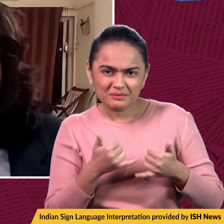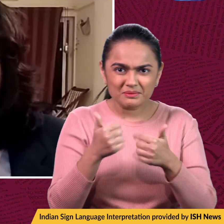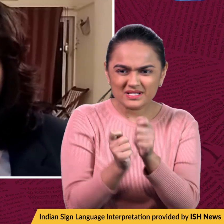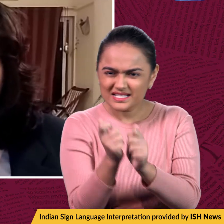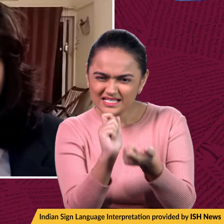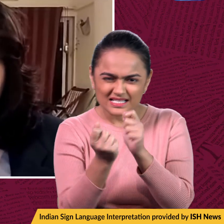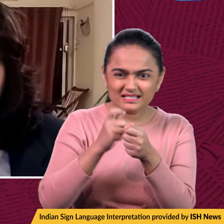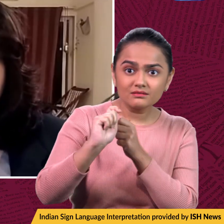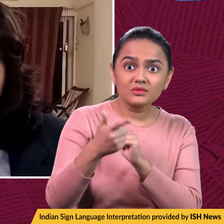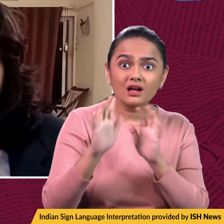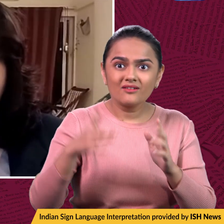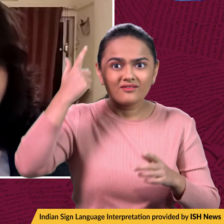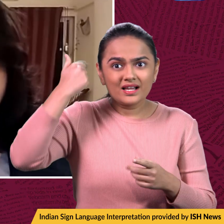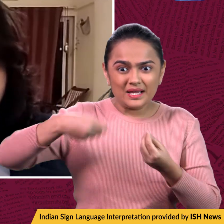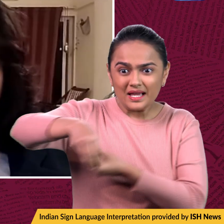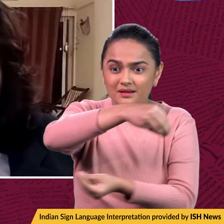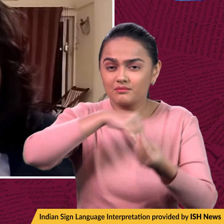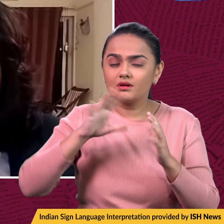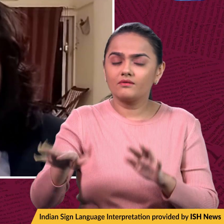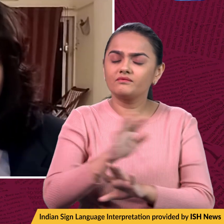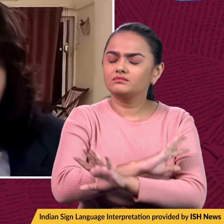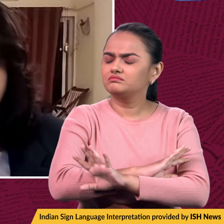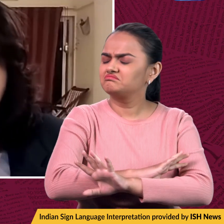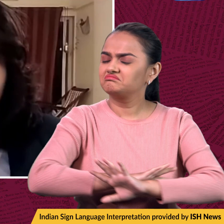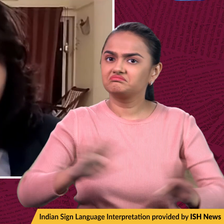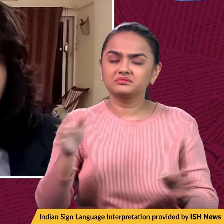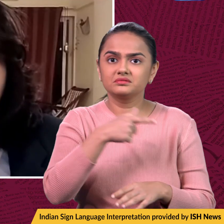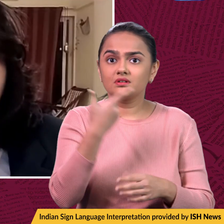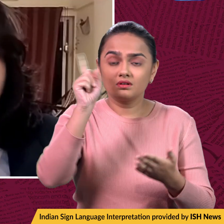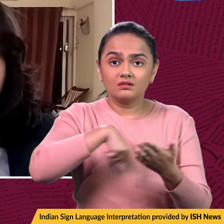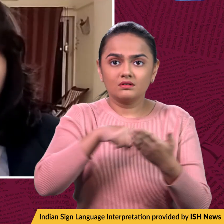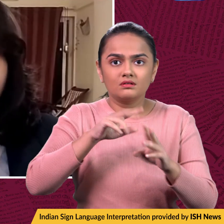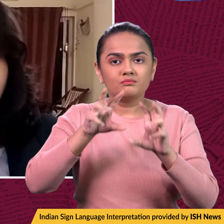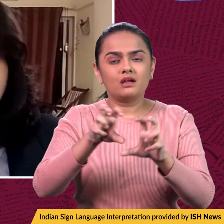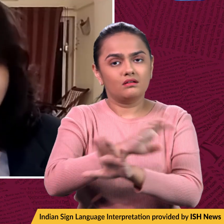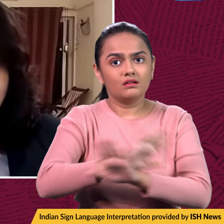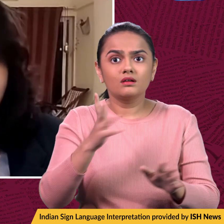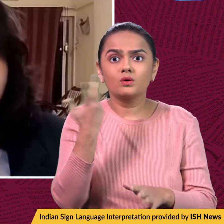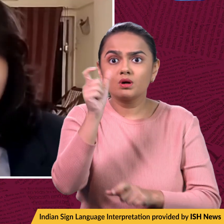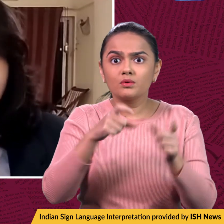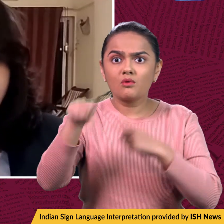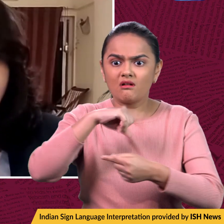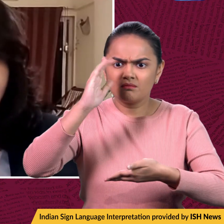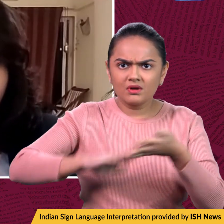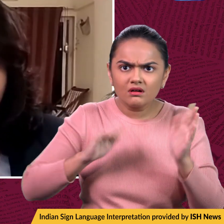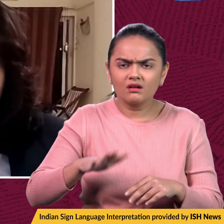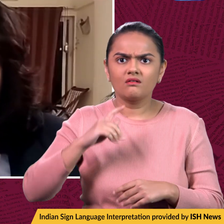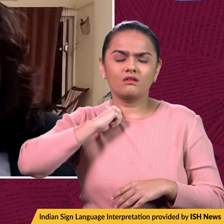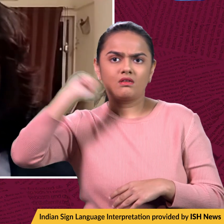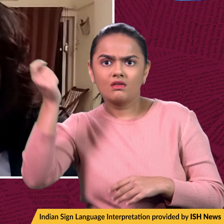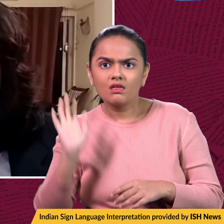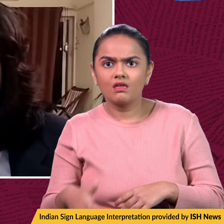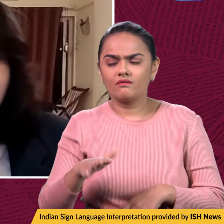comes amid reported suicides due to loss of money in online gaming involving betting. He said, and I